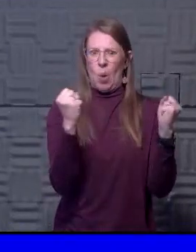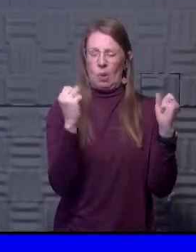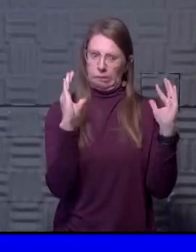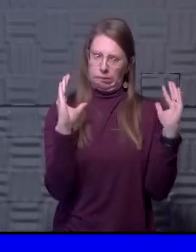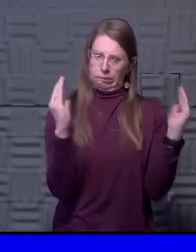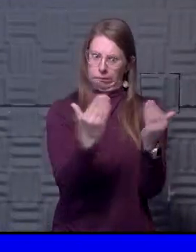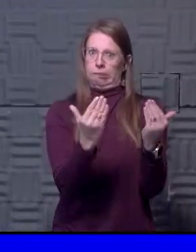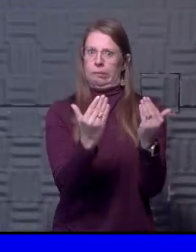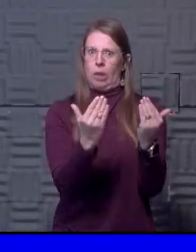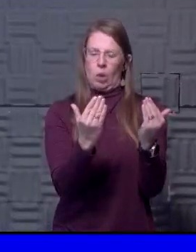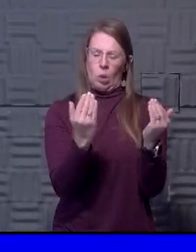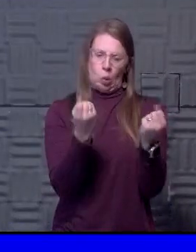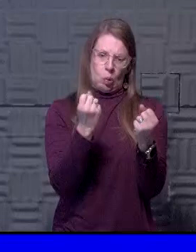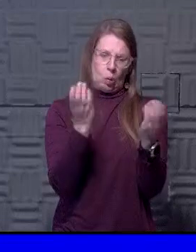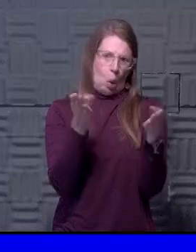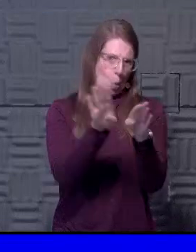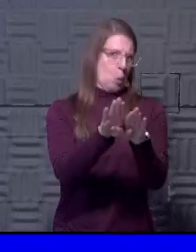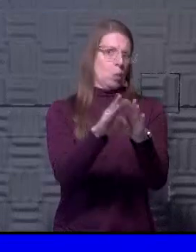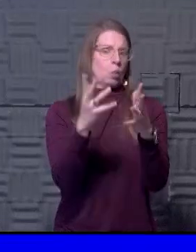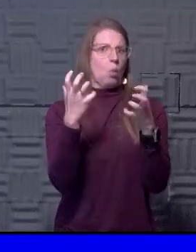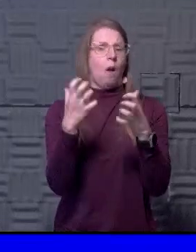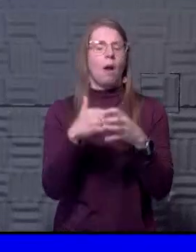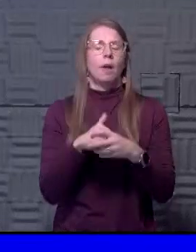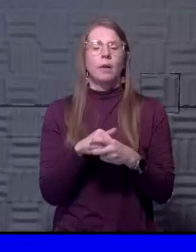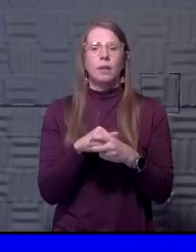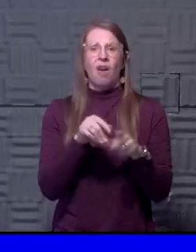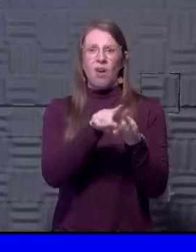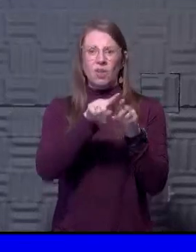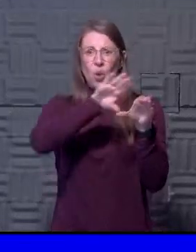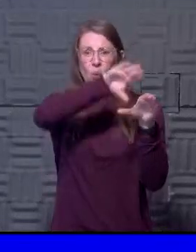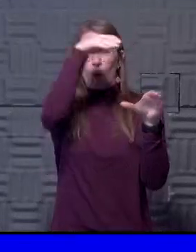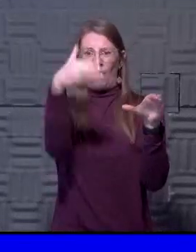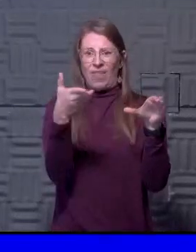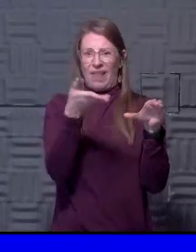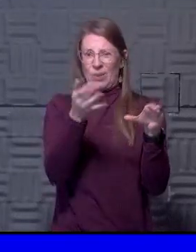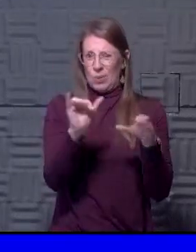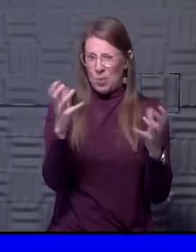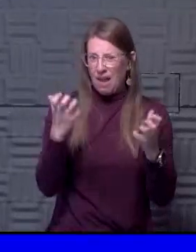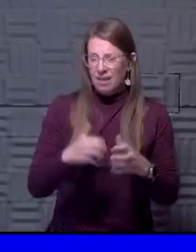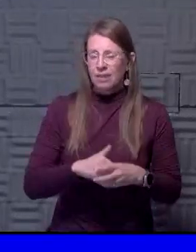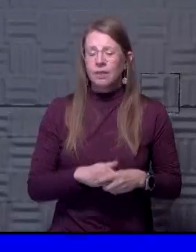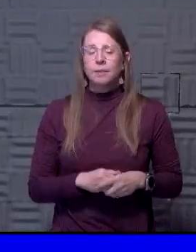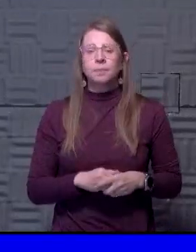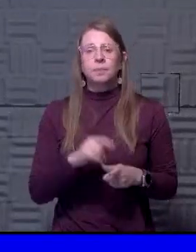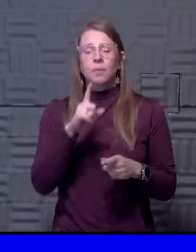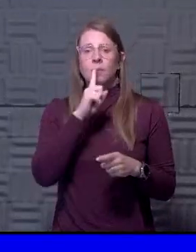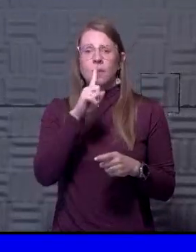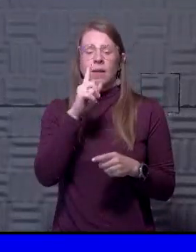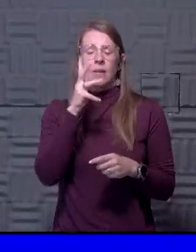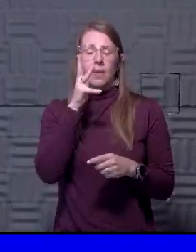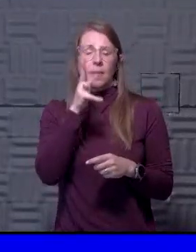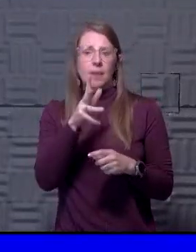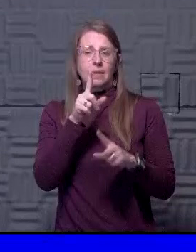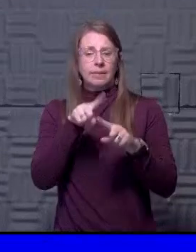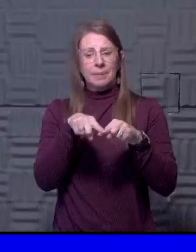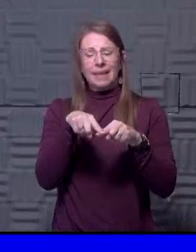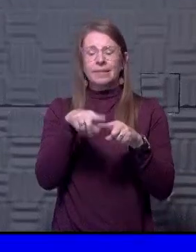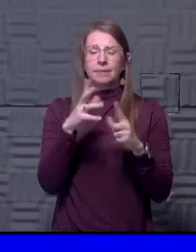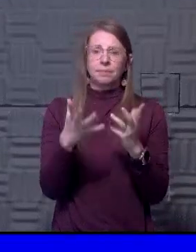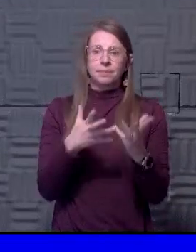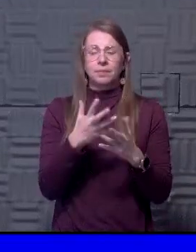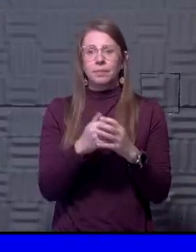all four of the walls and then of course the roof of that tent there. I think it's really going to depend on what